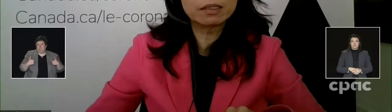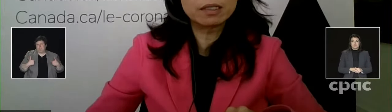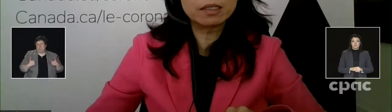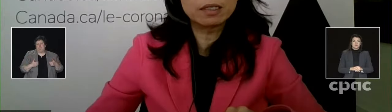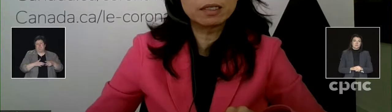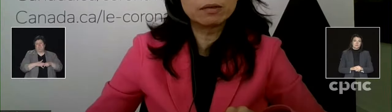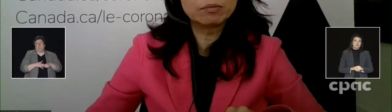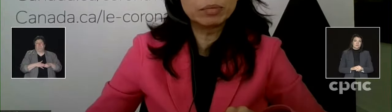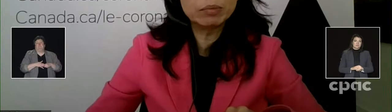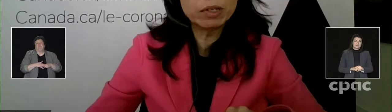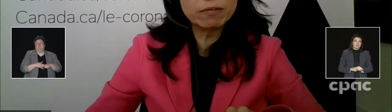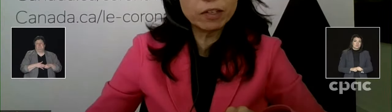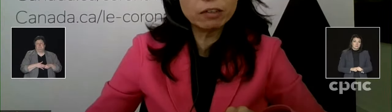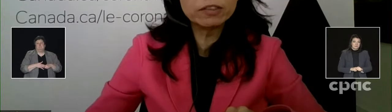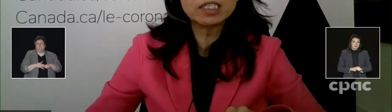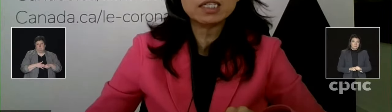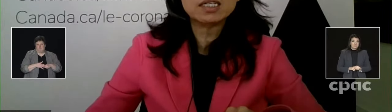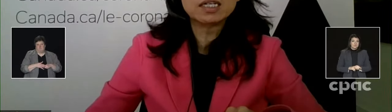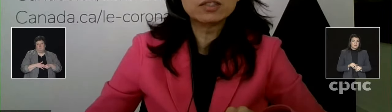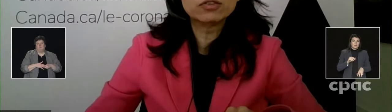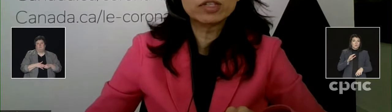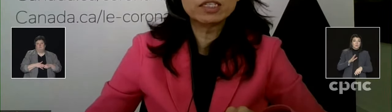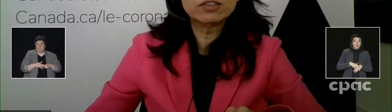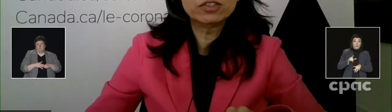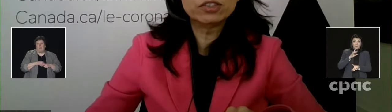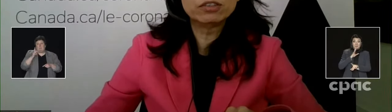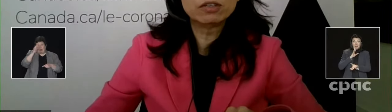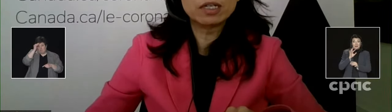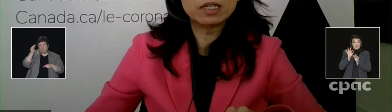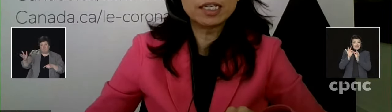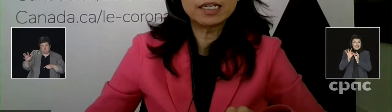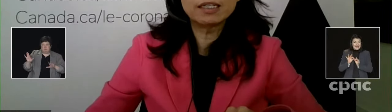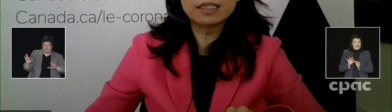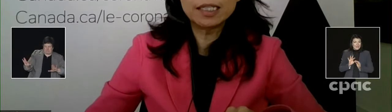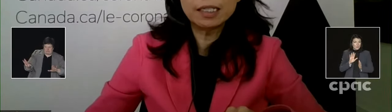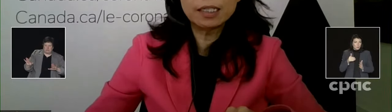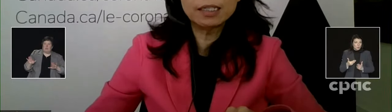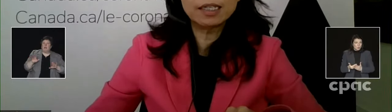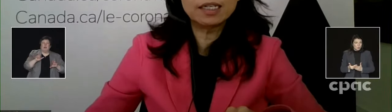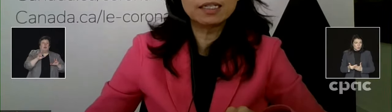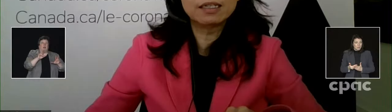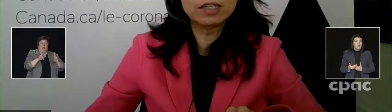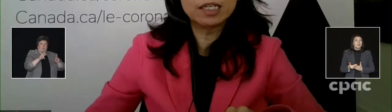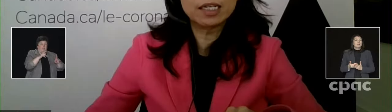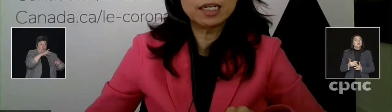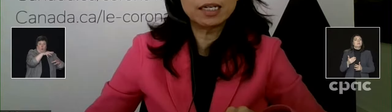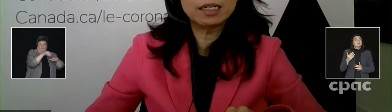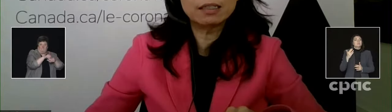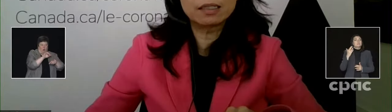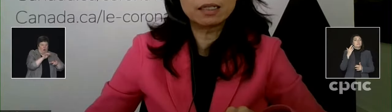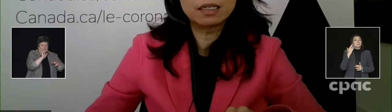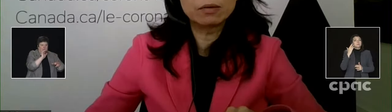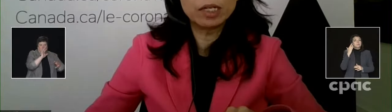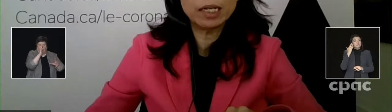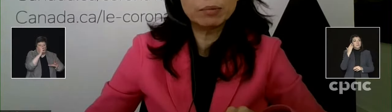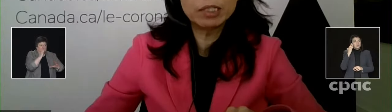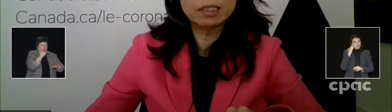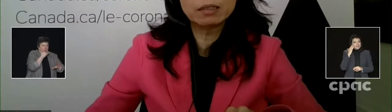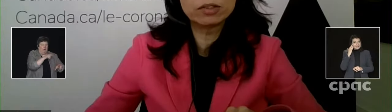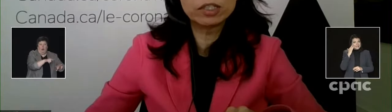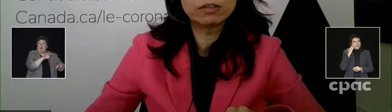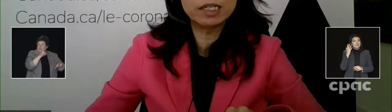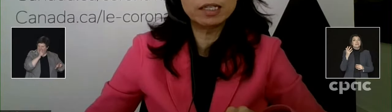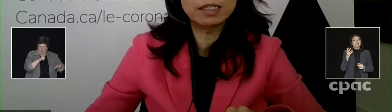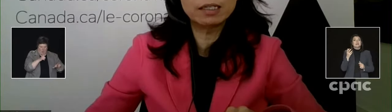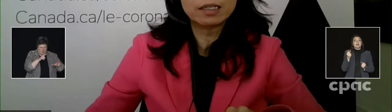different people involved are trying to gather the data and looking at what happened.